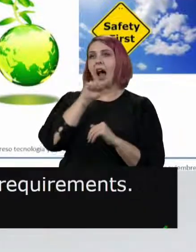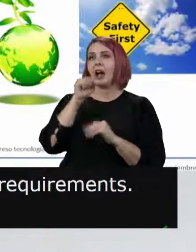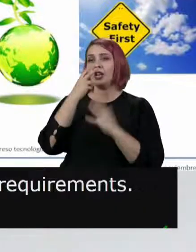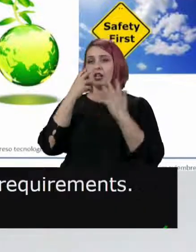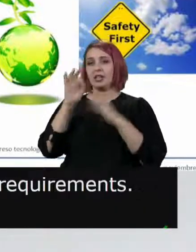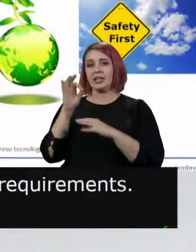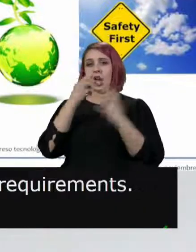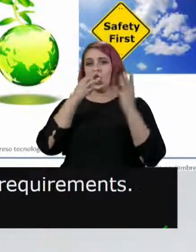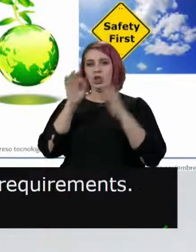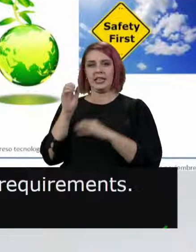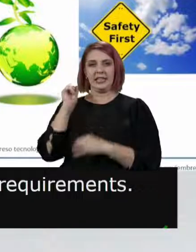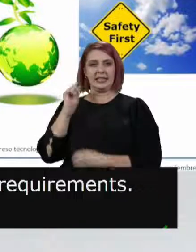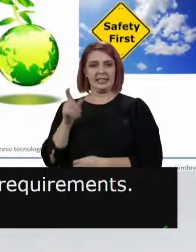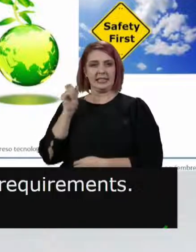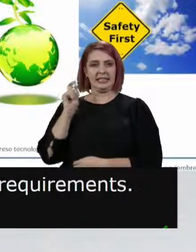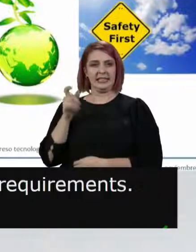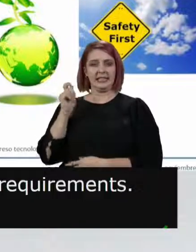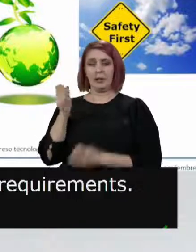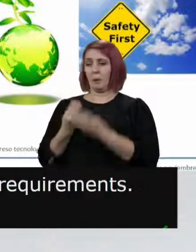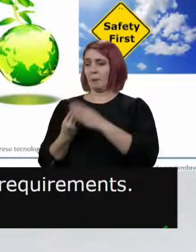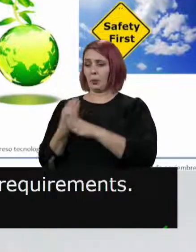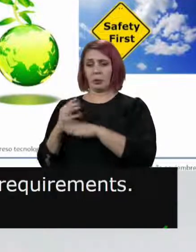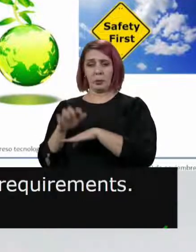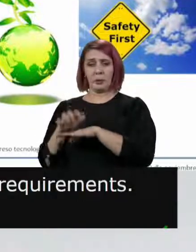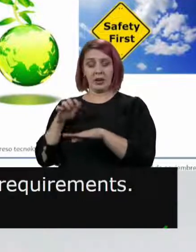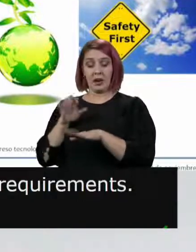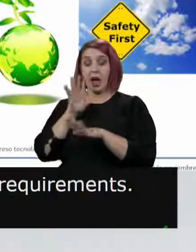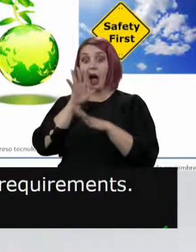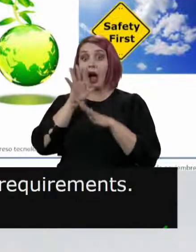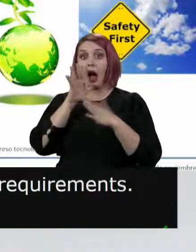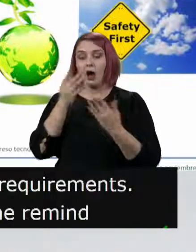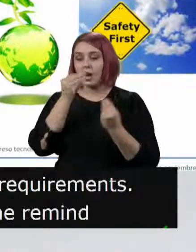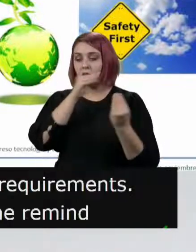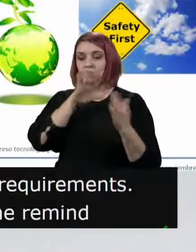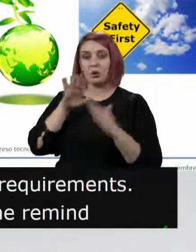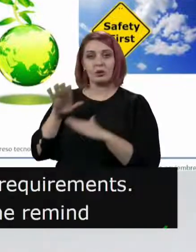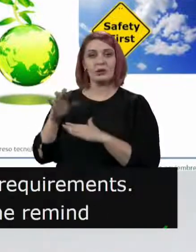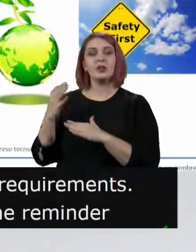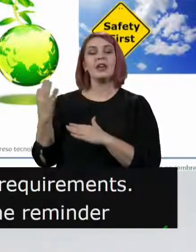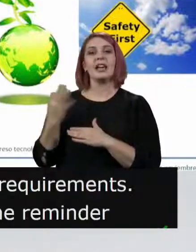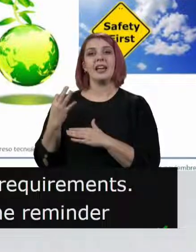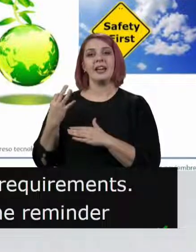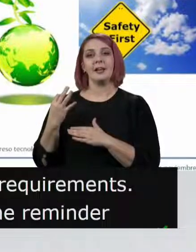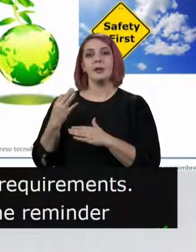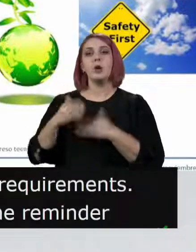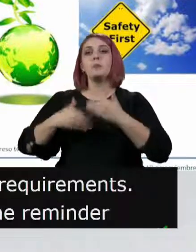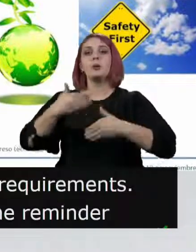exists is the reminder of a process